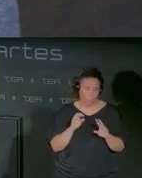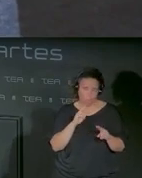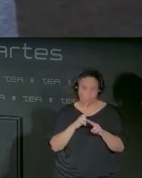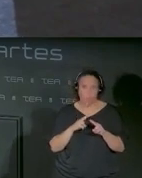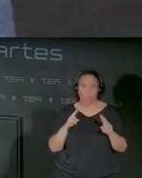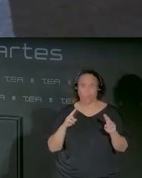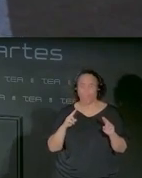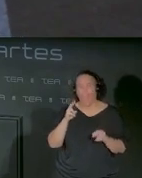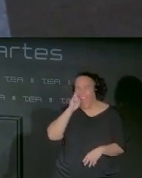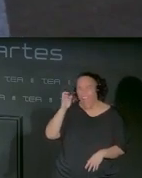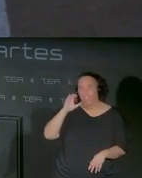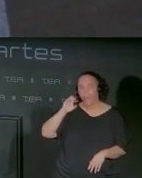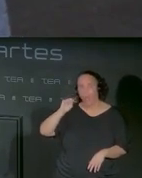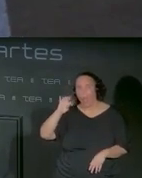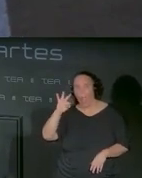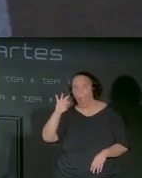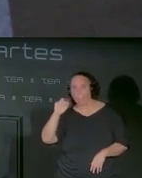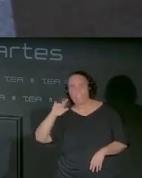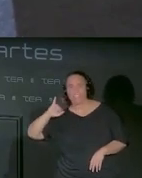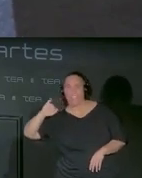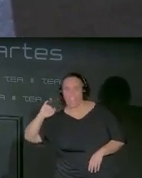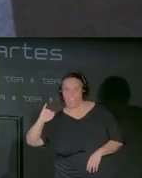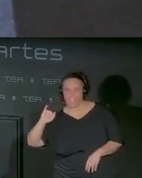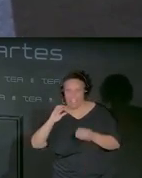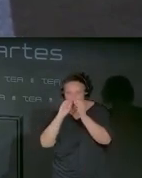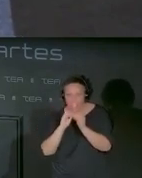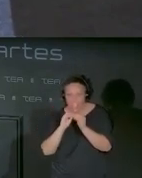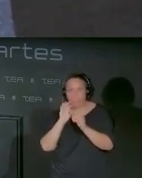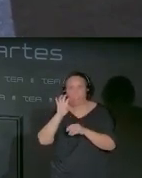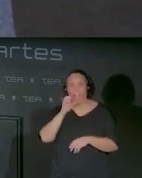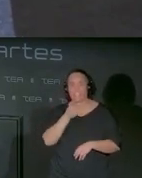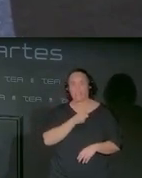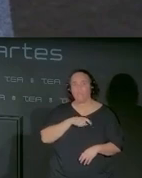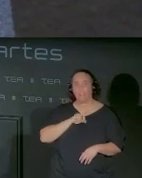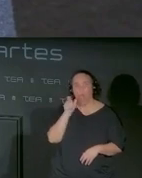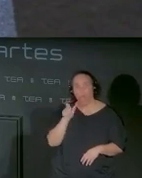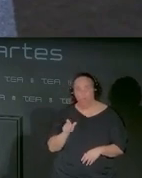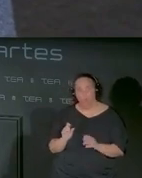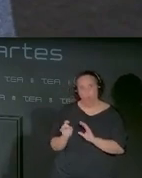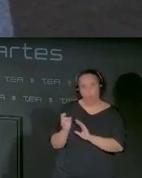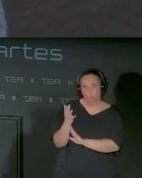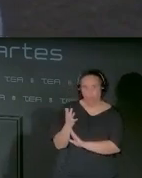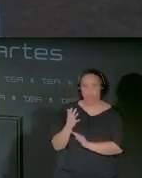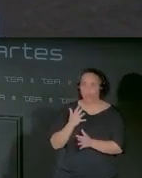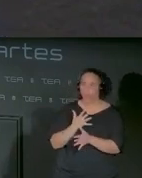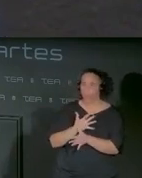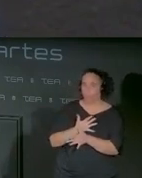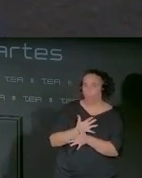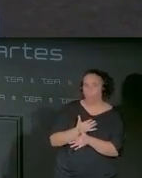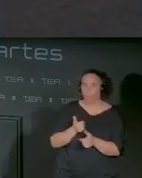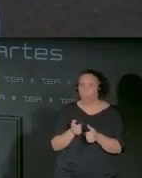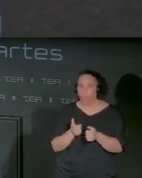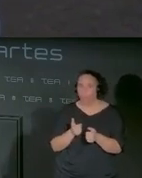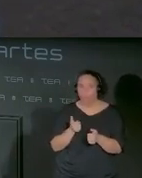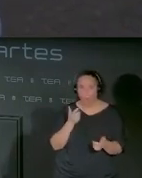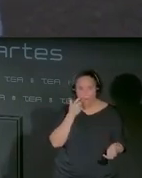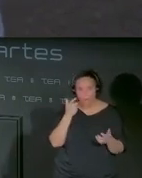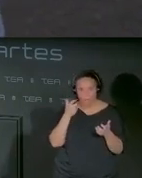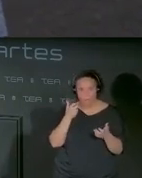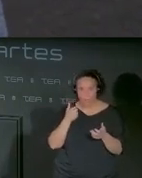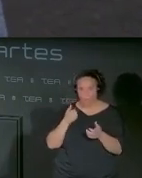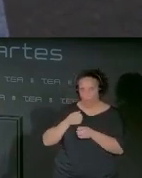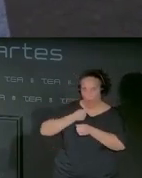You were a knight that would solve puzzles, and the game looked great for that